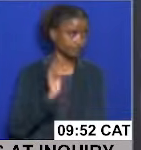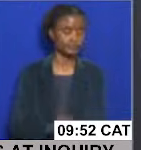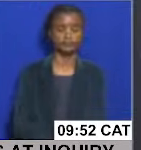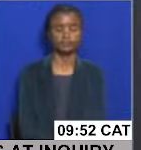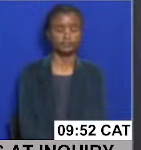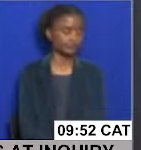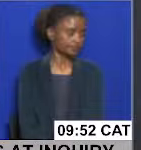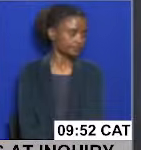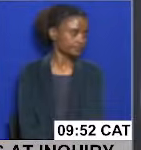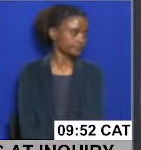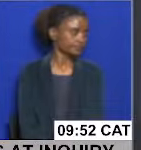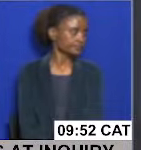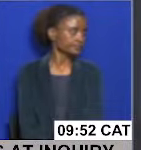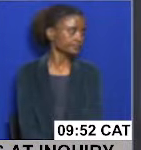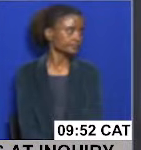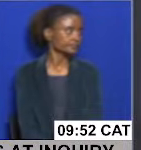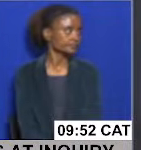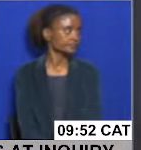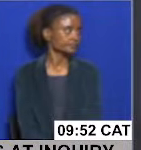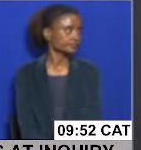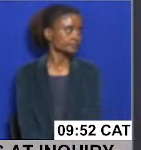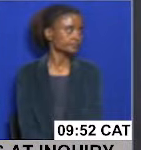Right, files off.